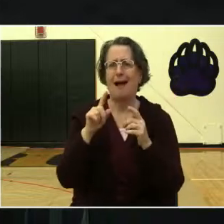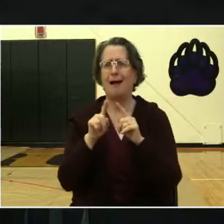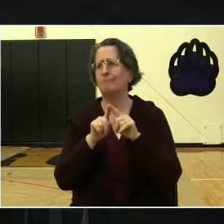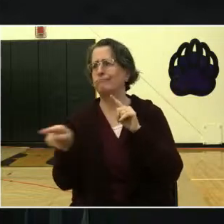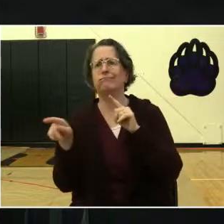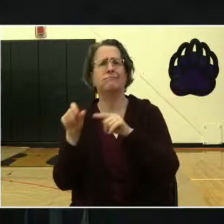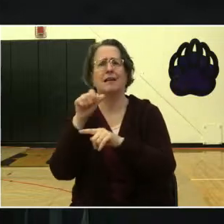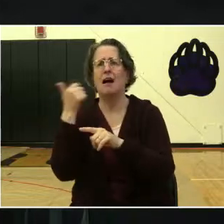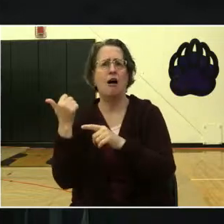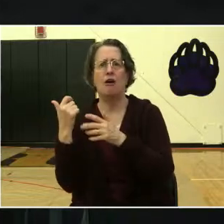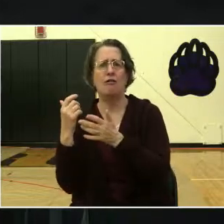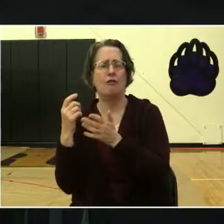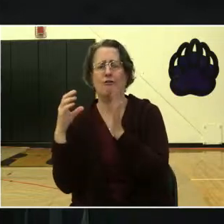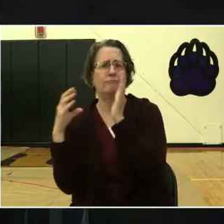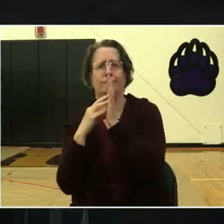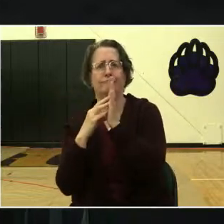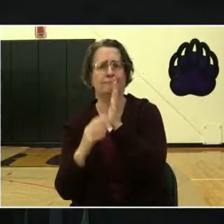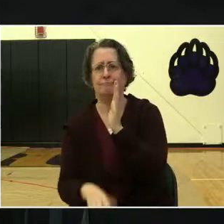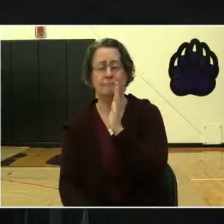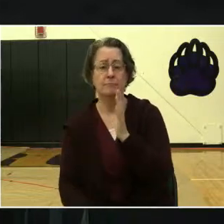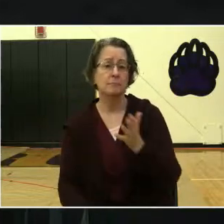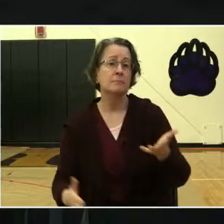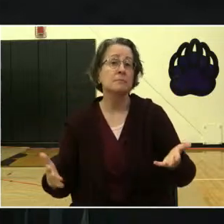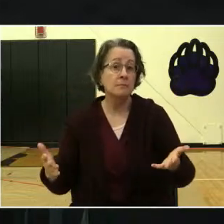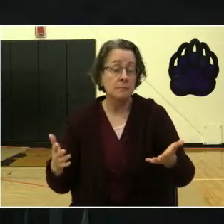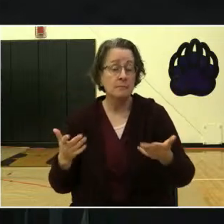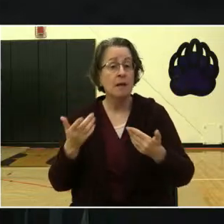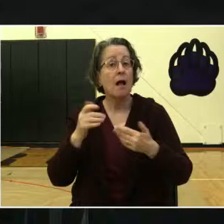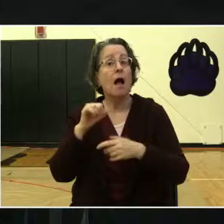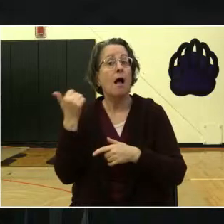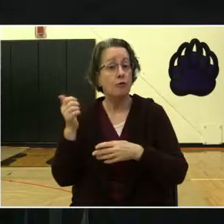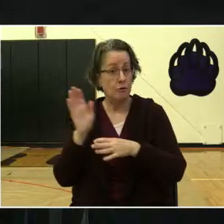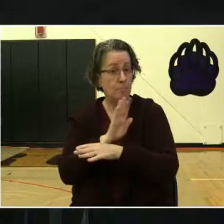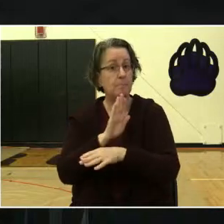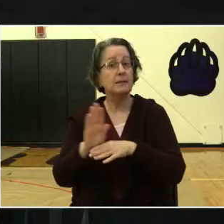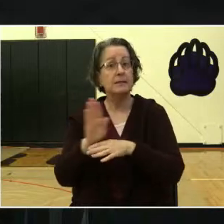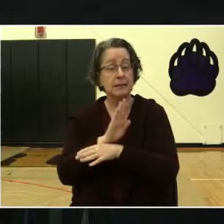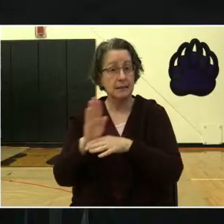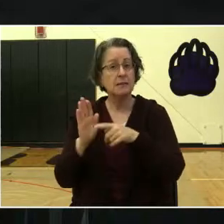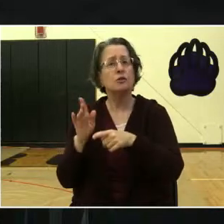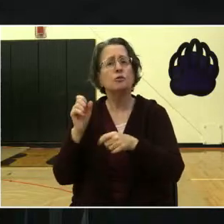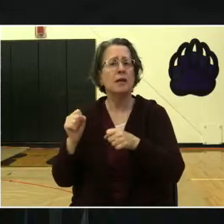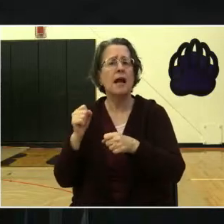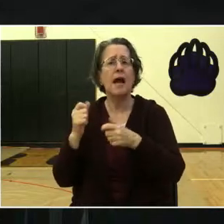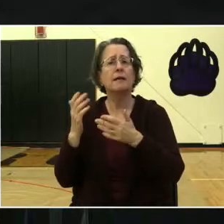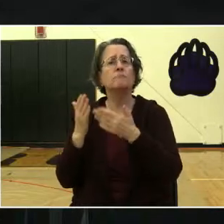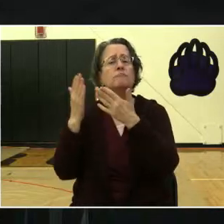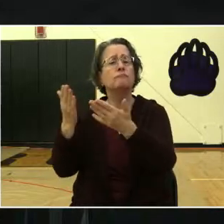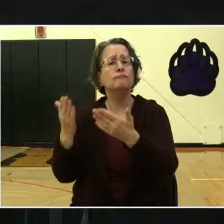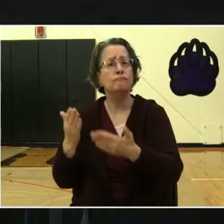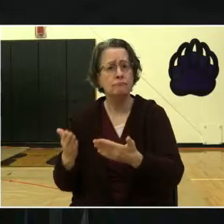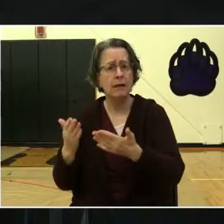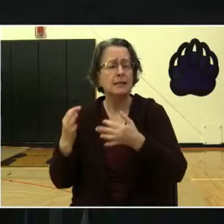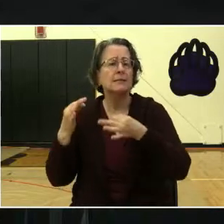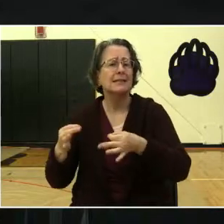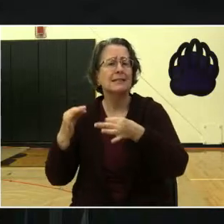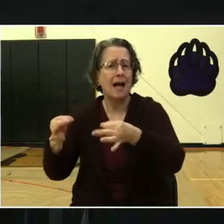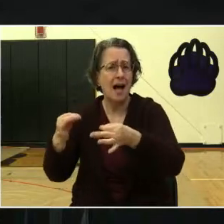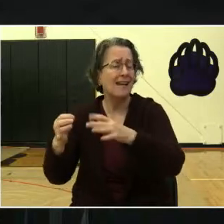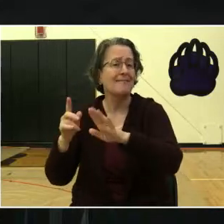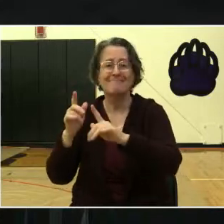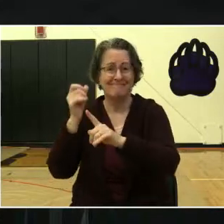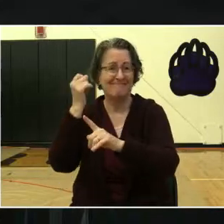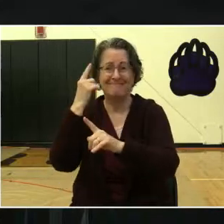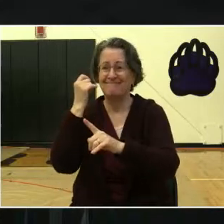a a a article during other business which is not binding to make a recommendation that